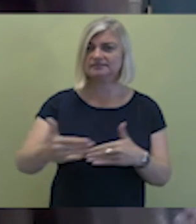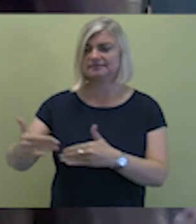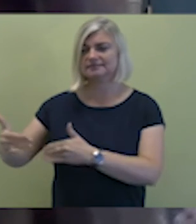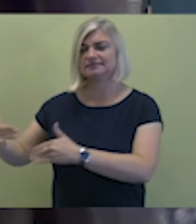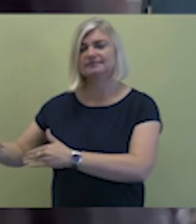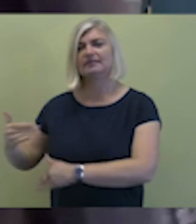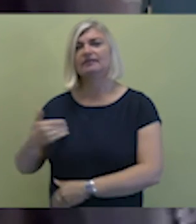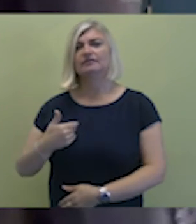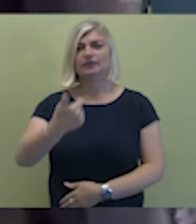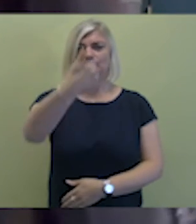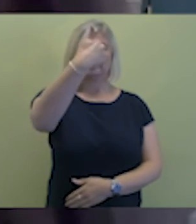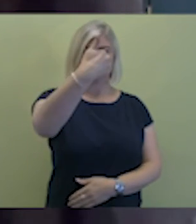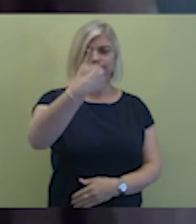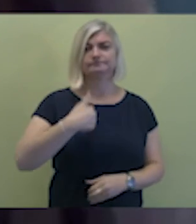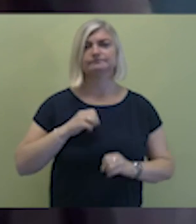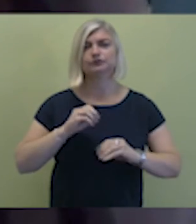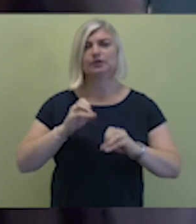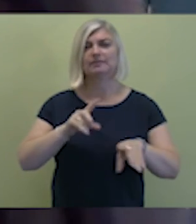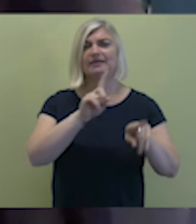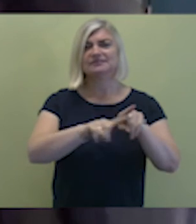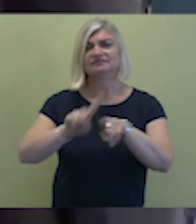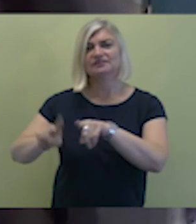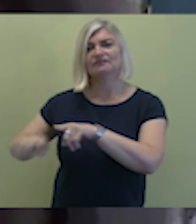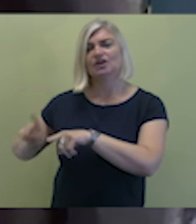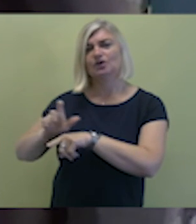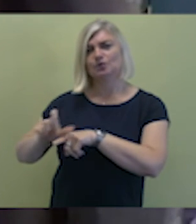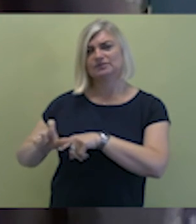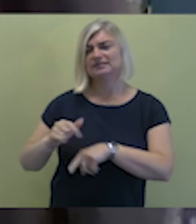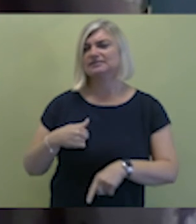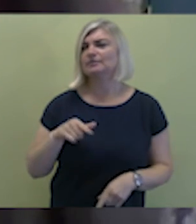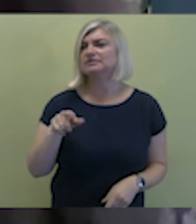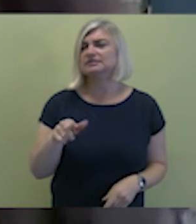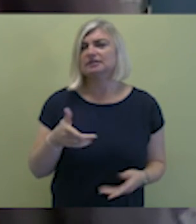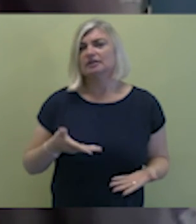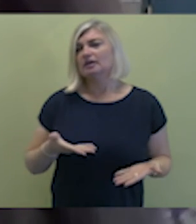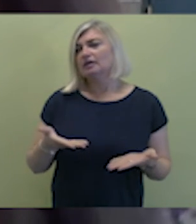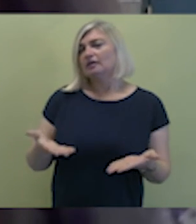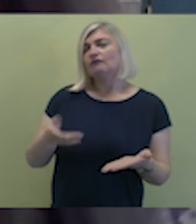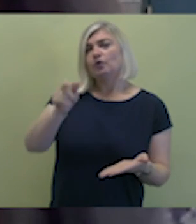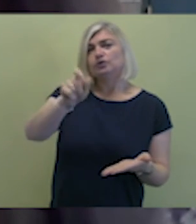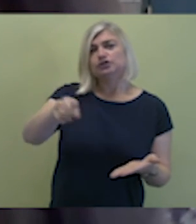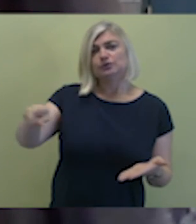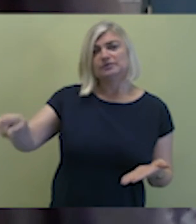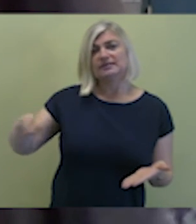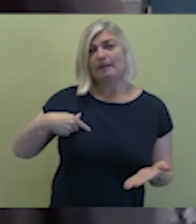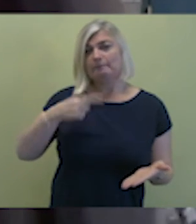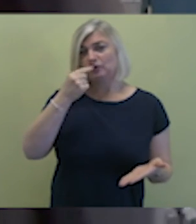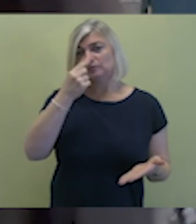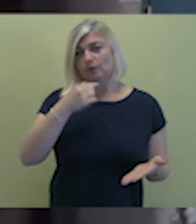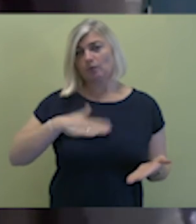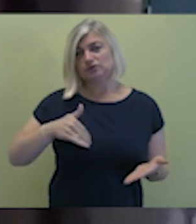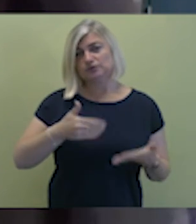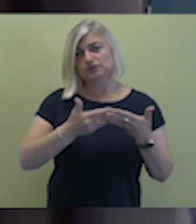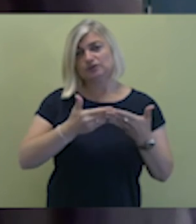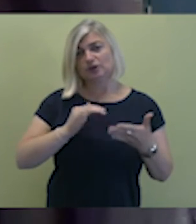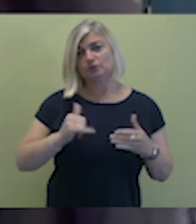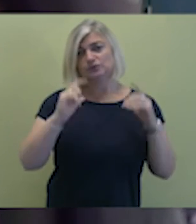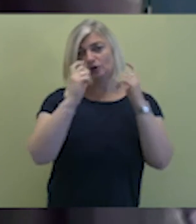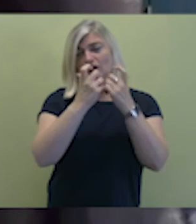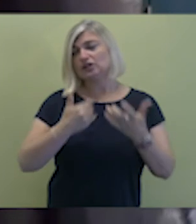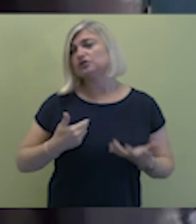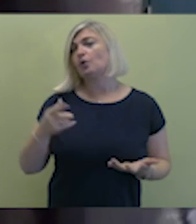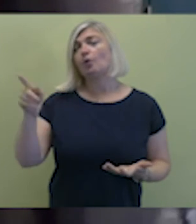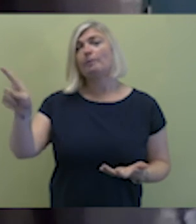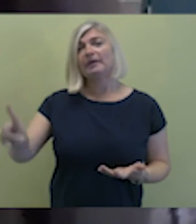Walsall College, or for people who need to support adults or young people with their education and training choices. So with us, you can